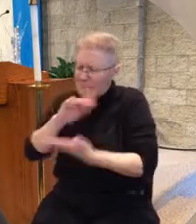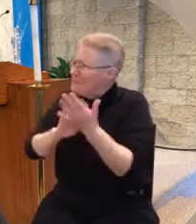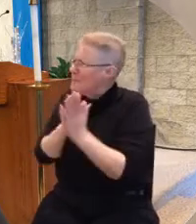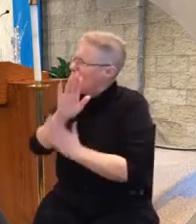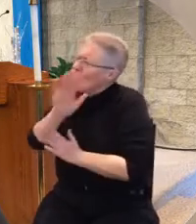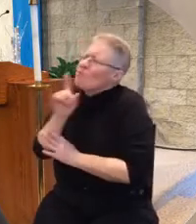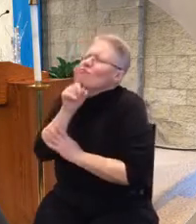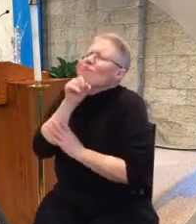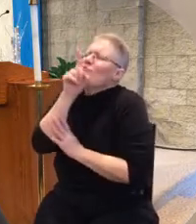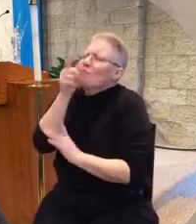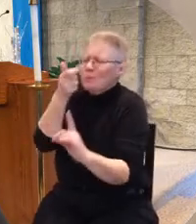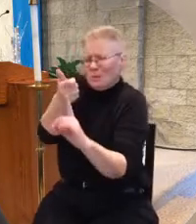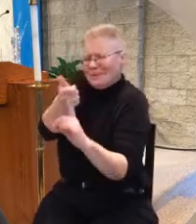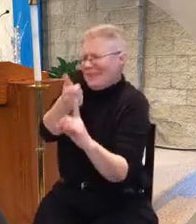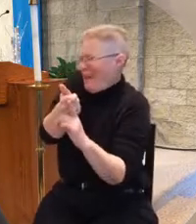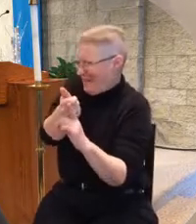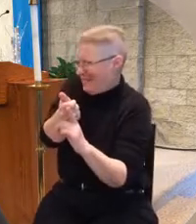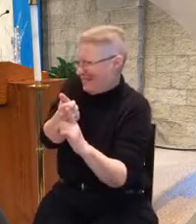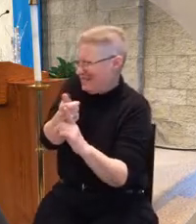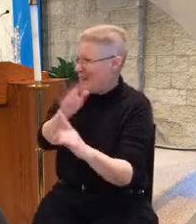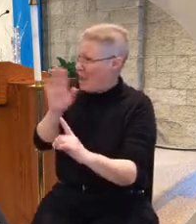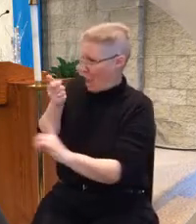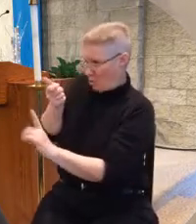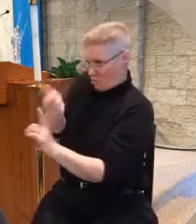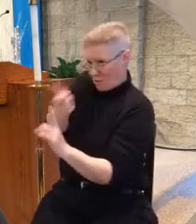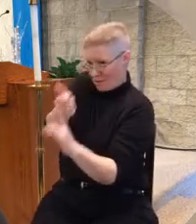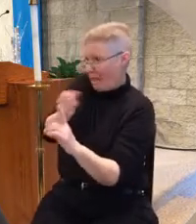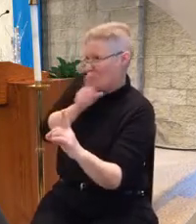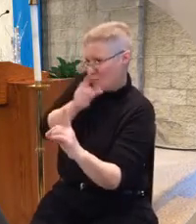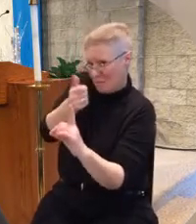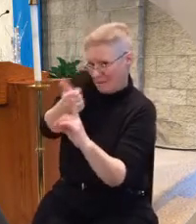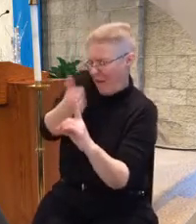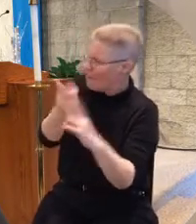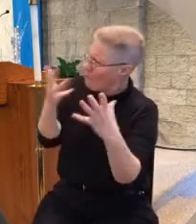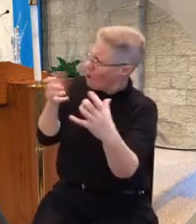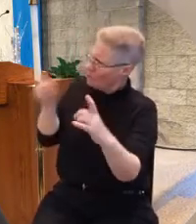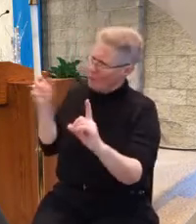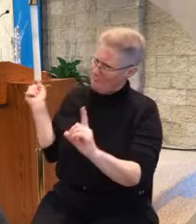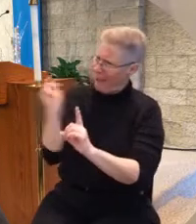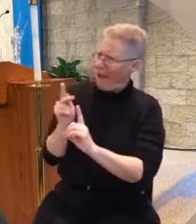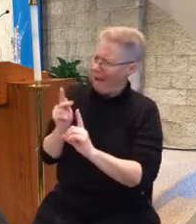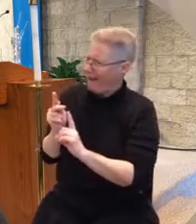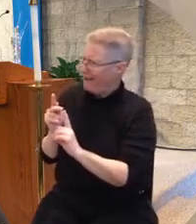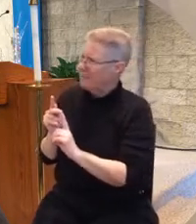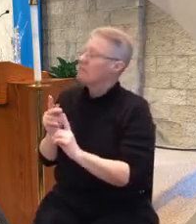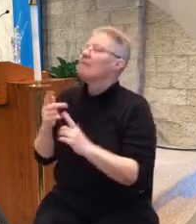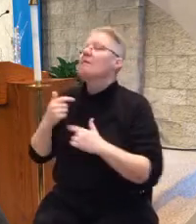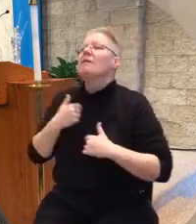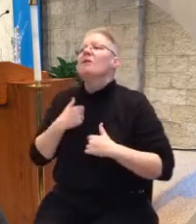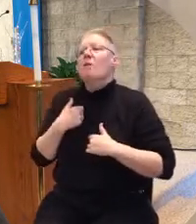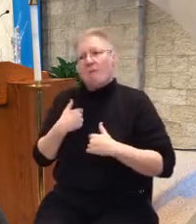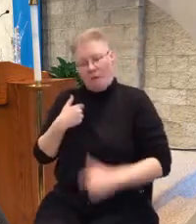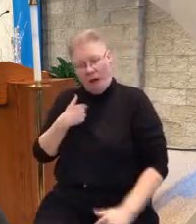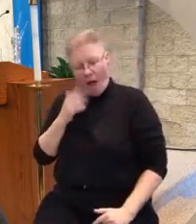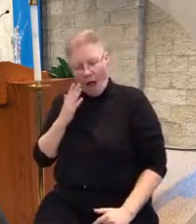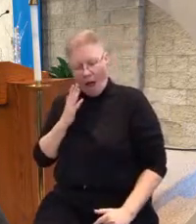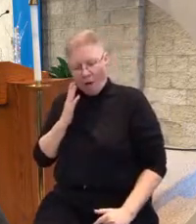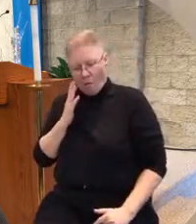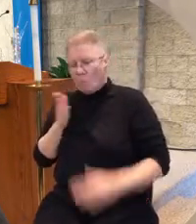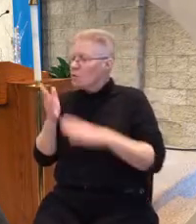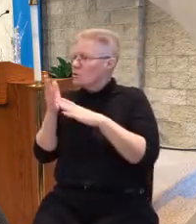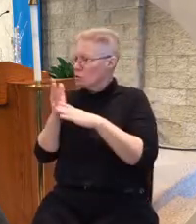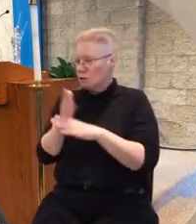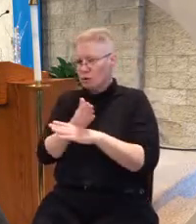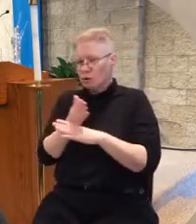like, come on home. Yes? And so I want to share with you what I believe is the most